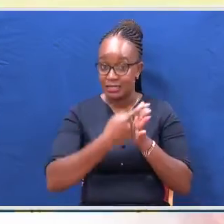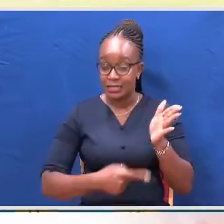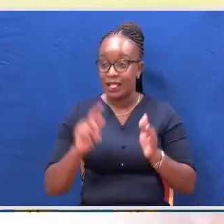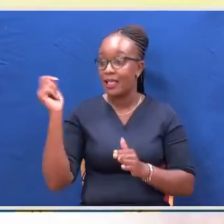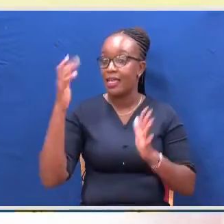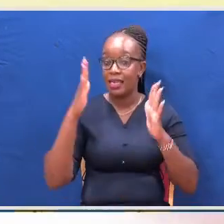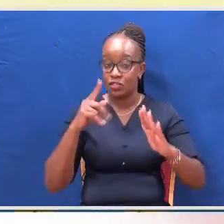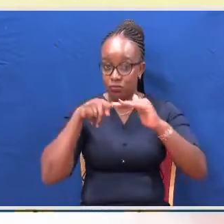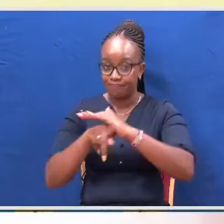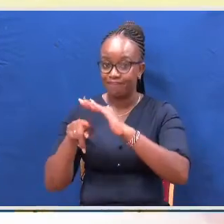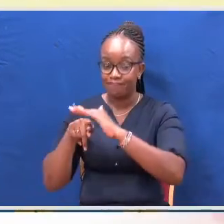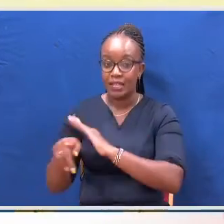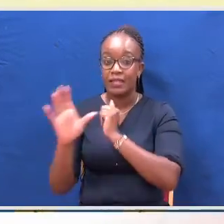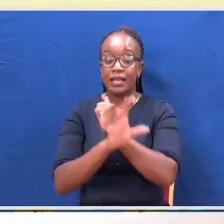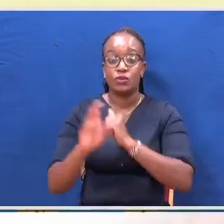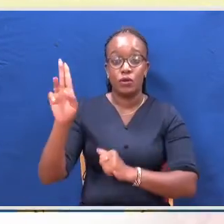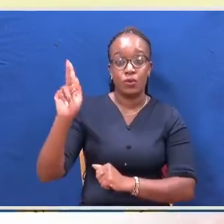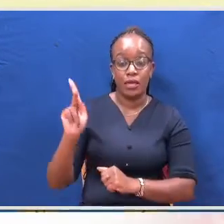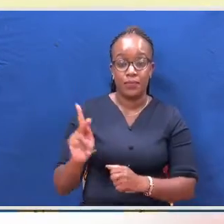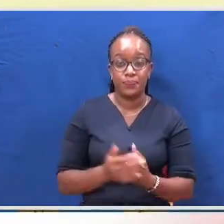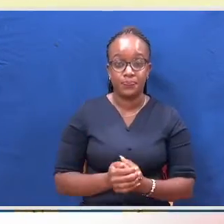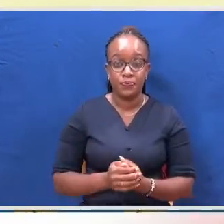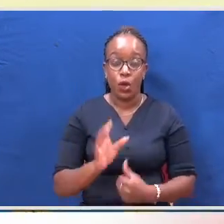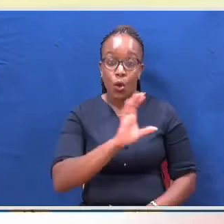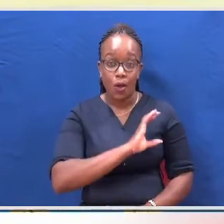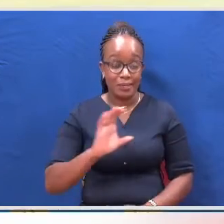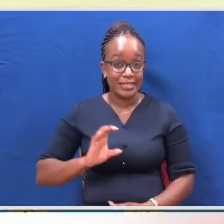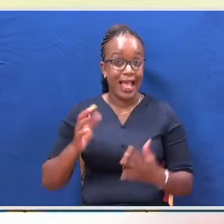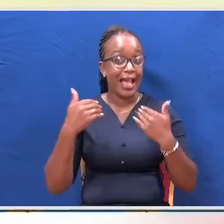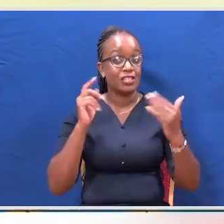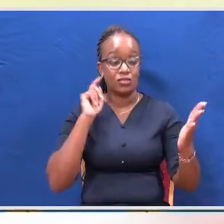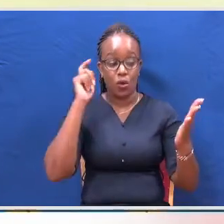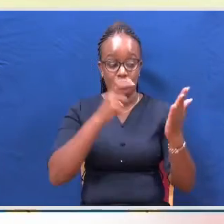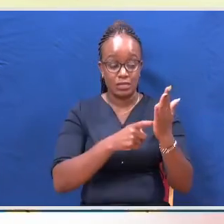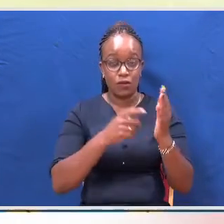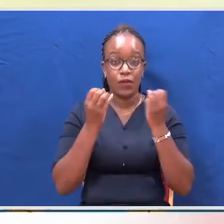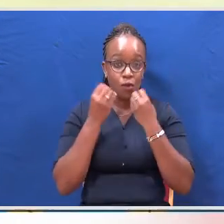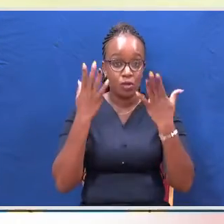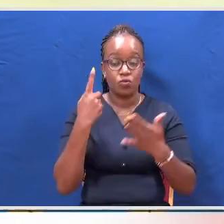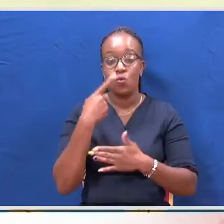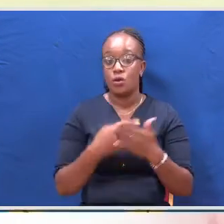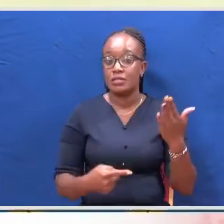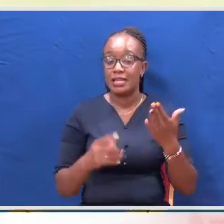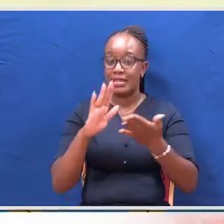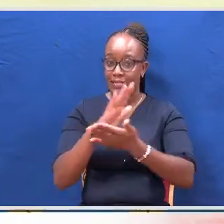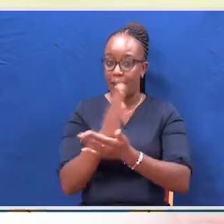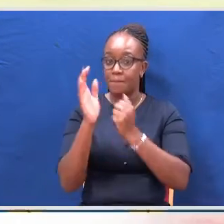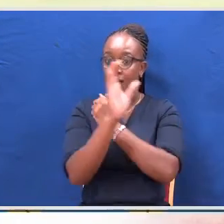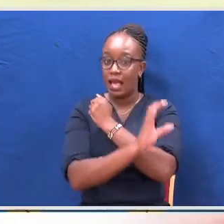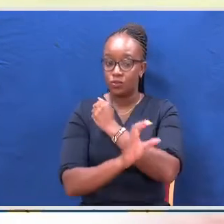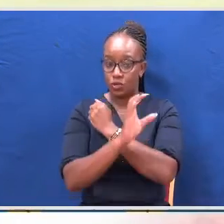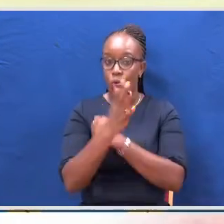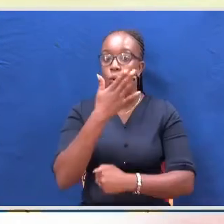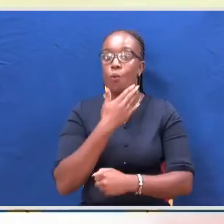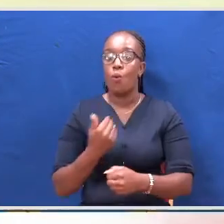The committee has taken notice of information that some countries wish to